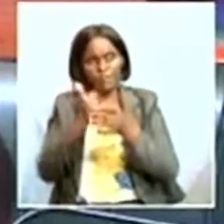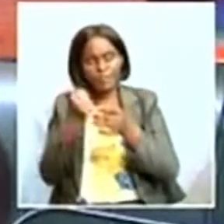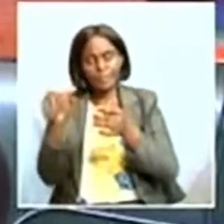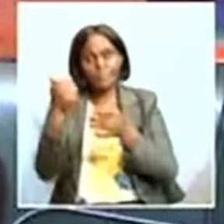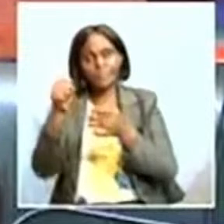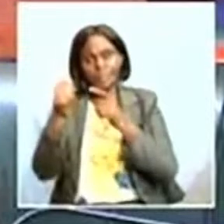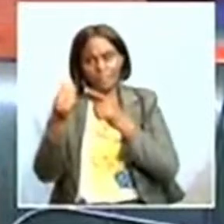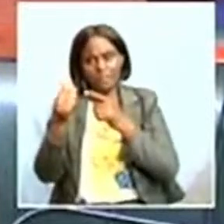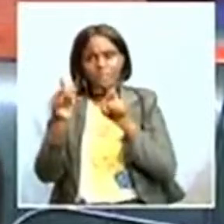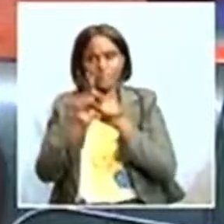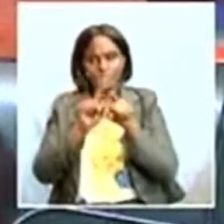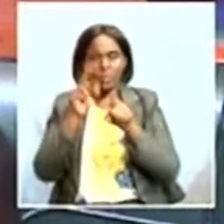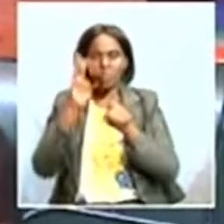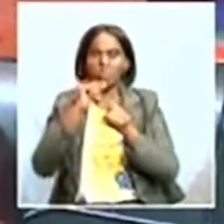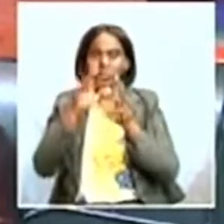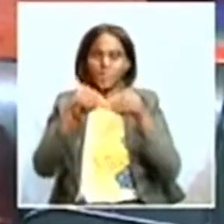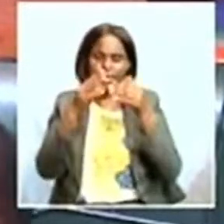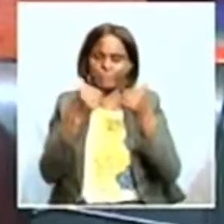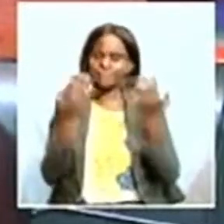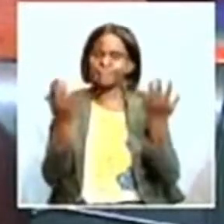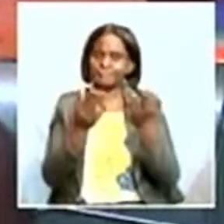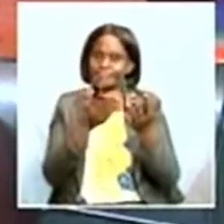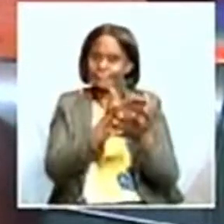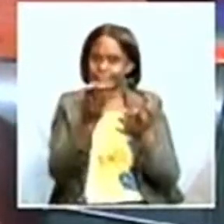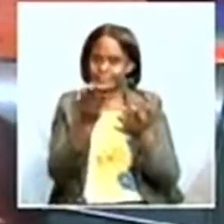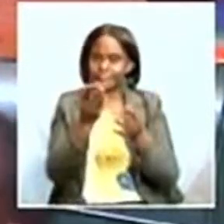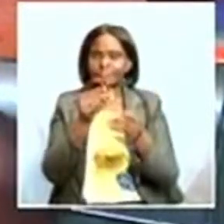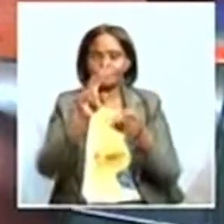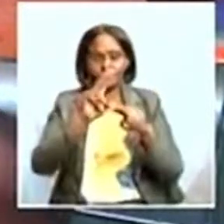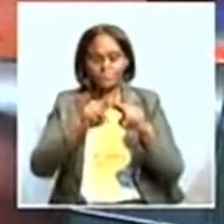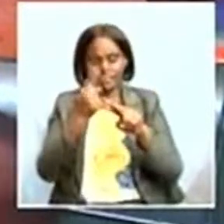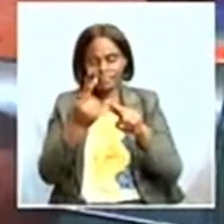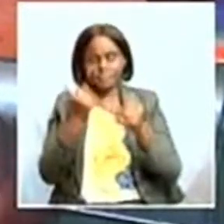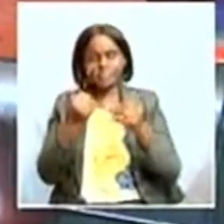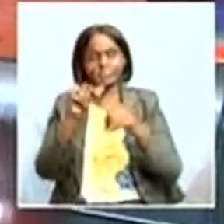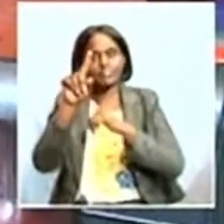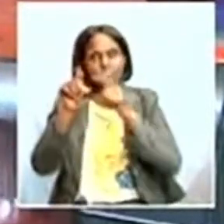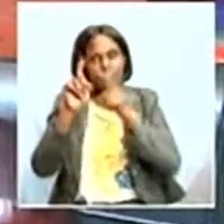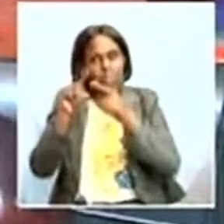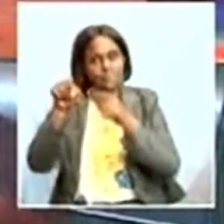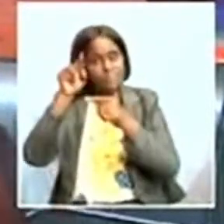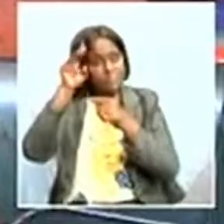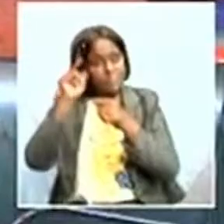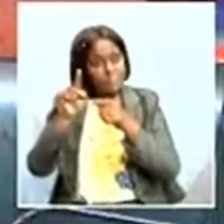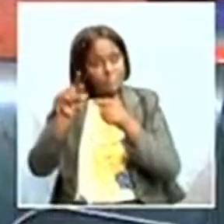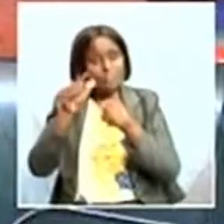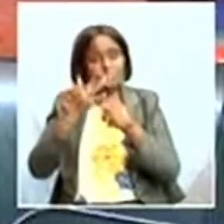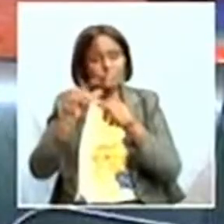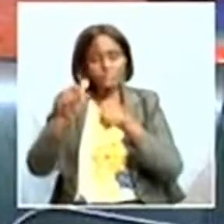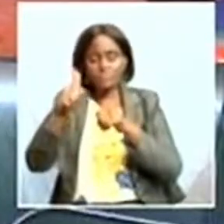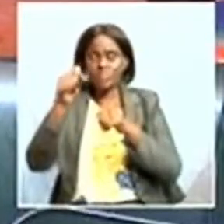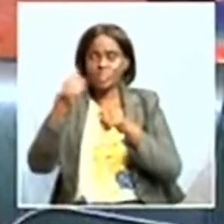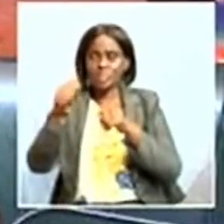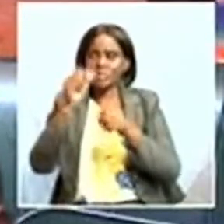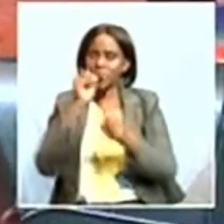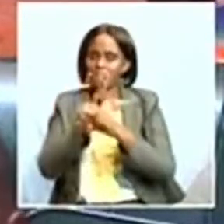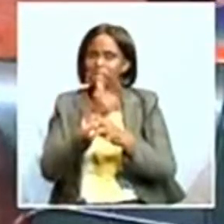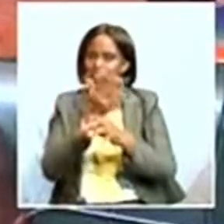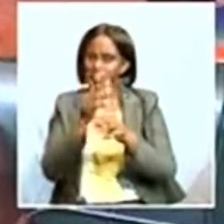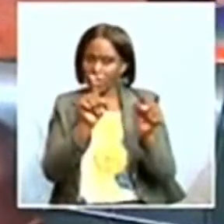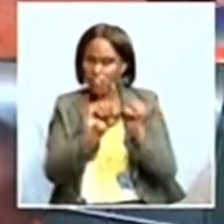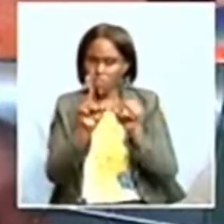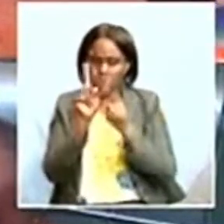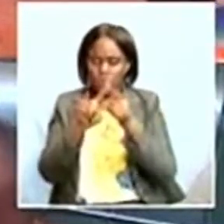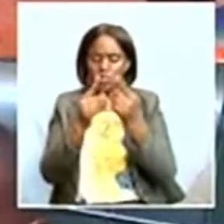10, they won't be providing these Form 1. The question to the Minister, are you willing also